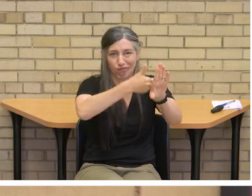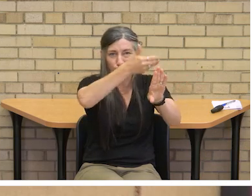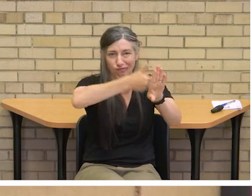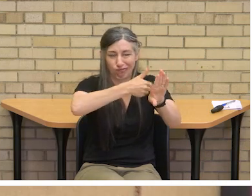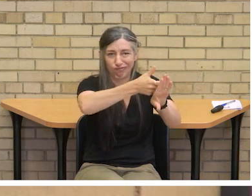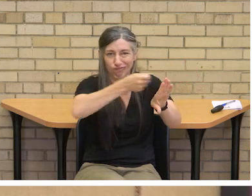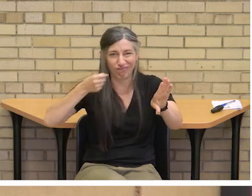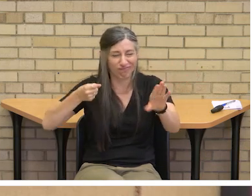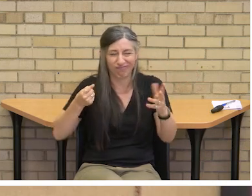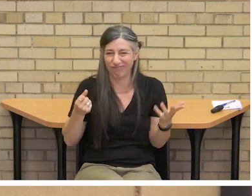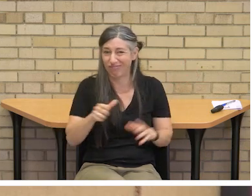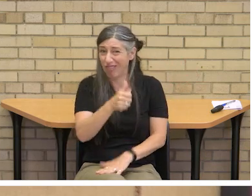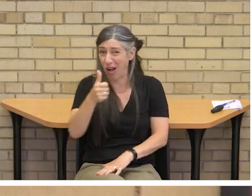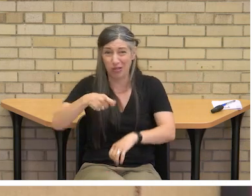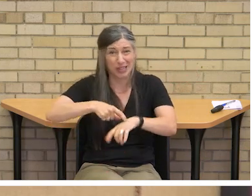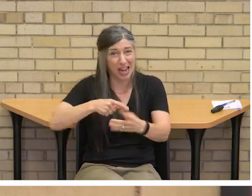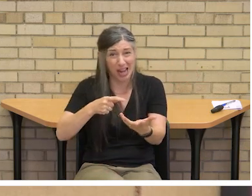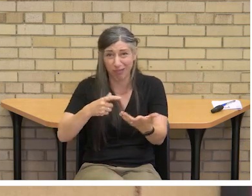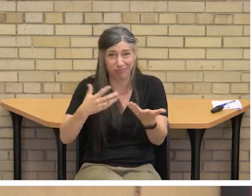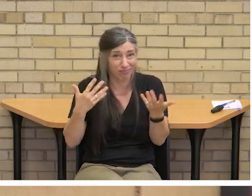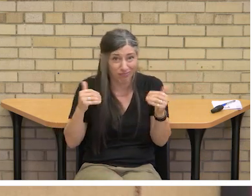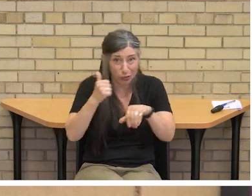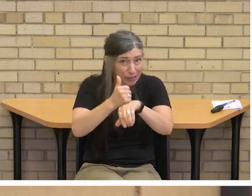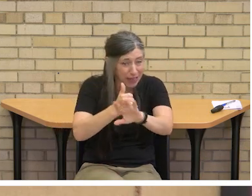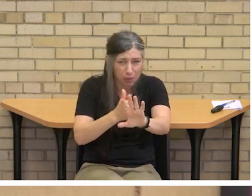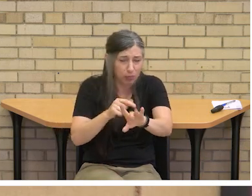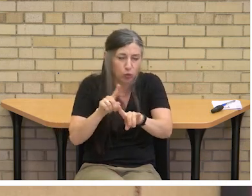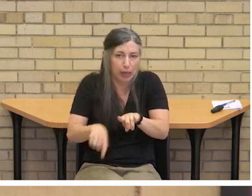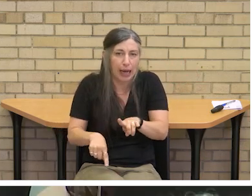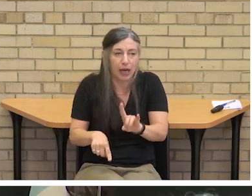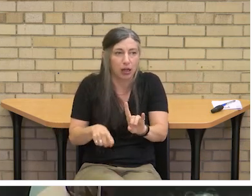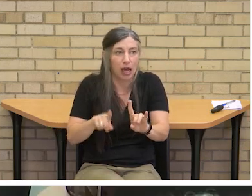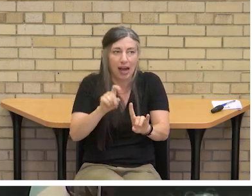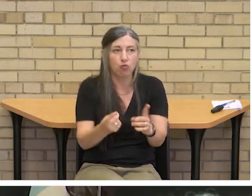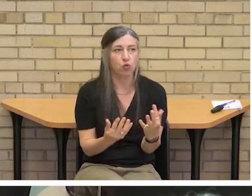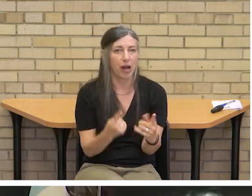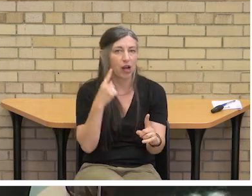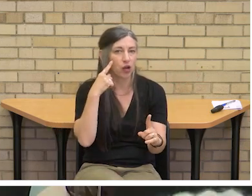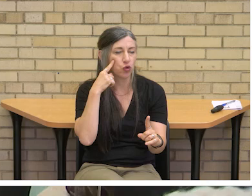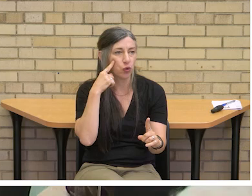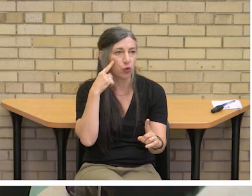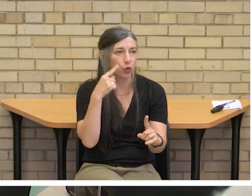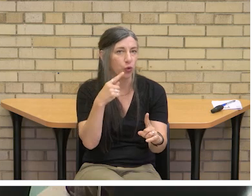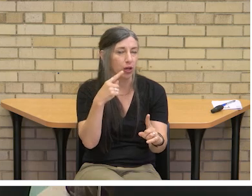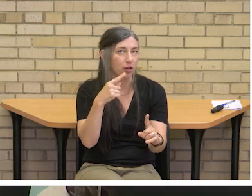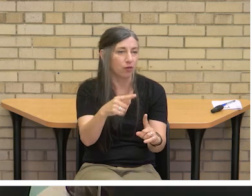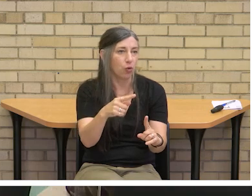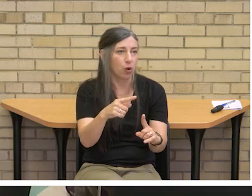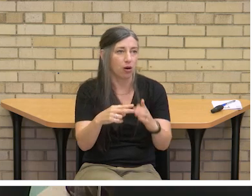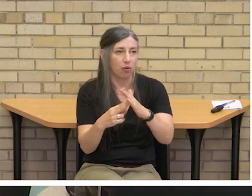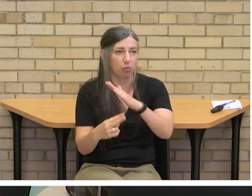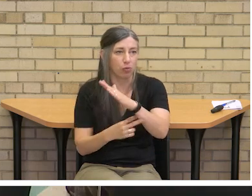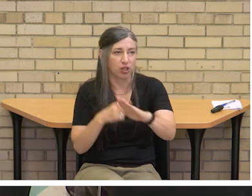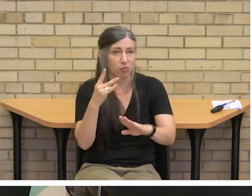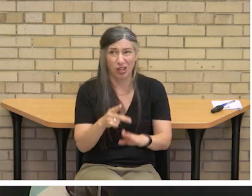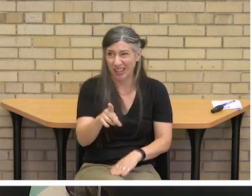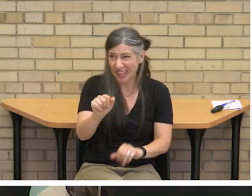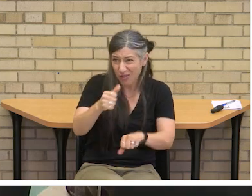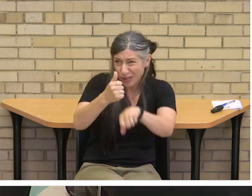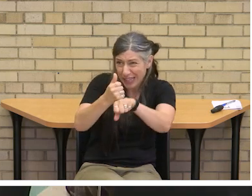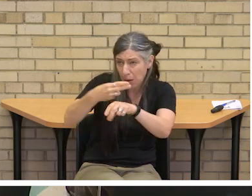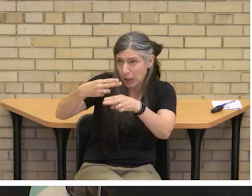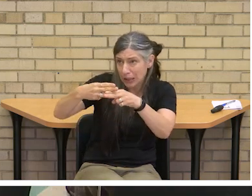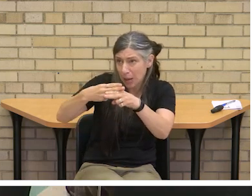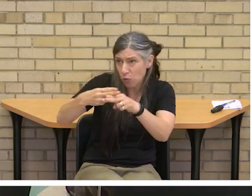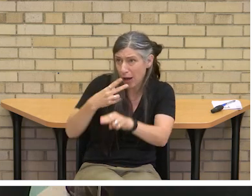there's no other opportunity to do it than during the bridge reconstruction project. Okay, but aren't there temporary signals that you can install